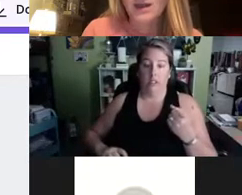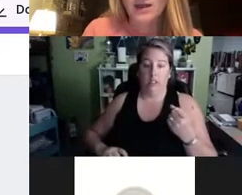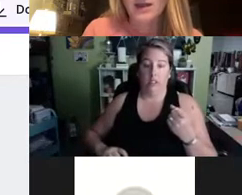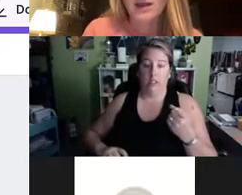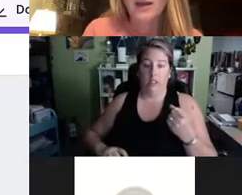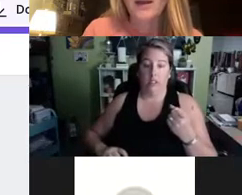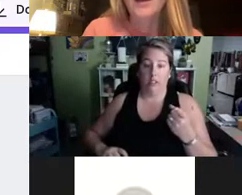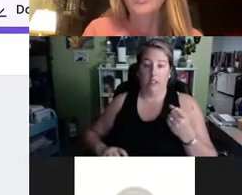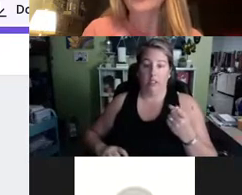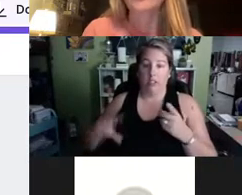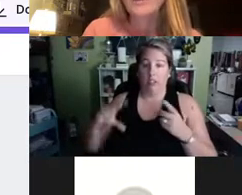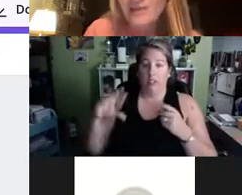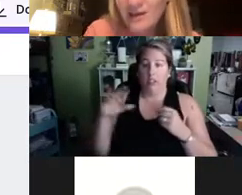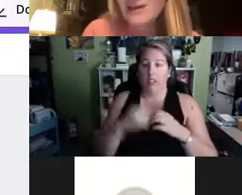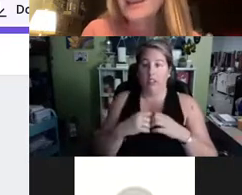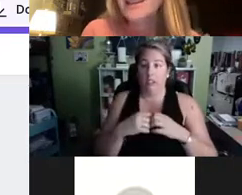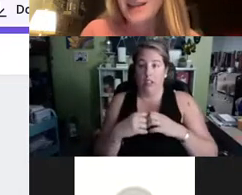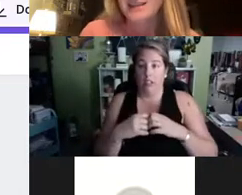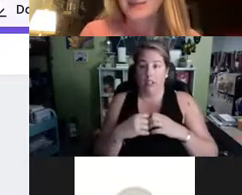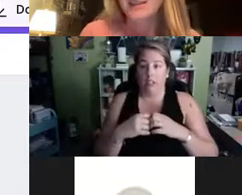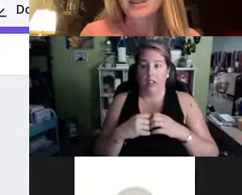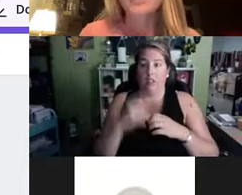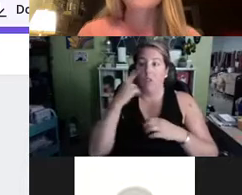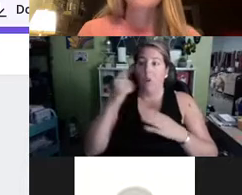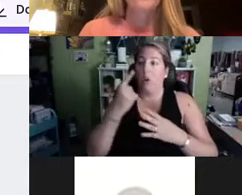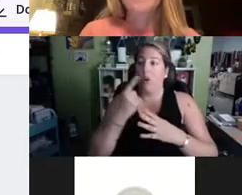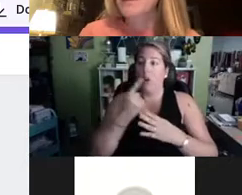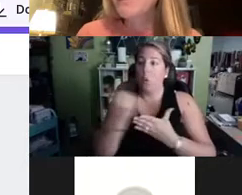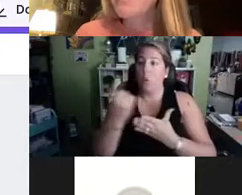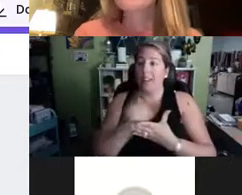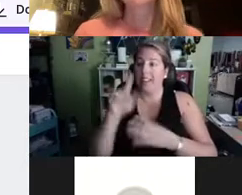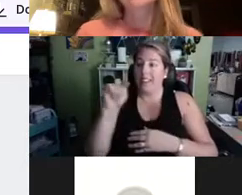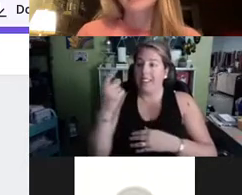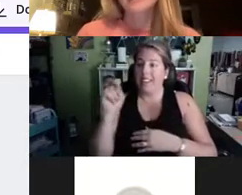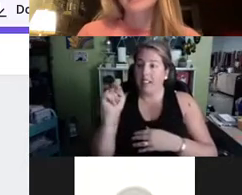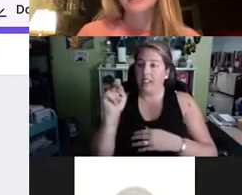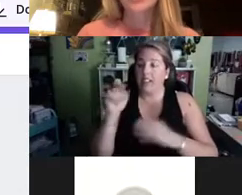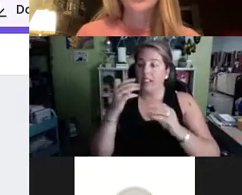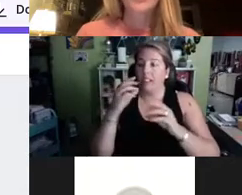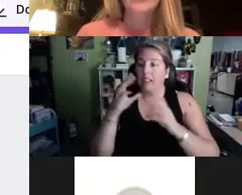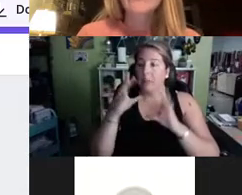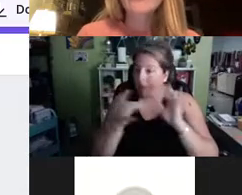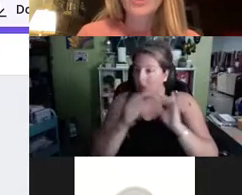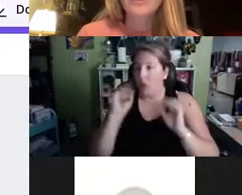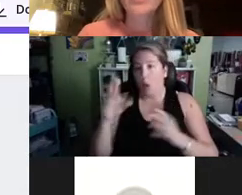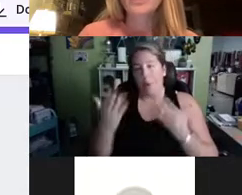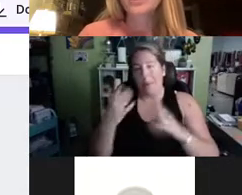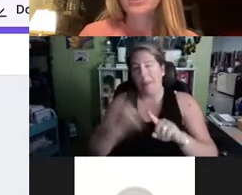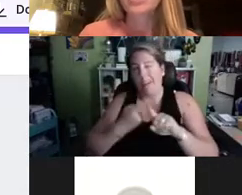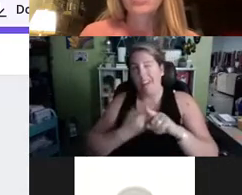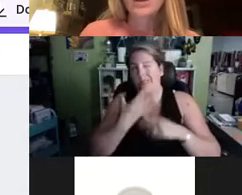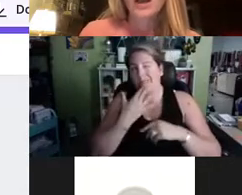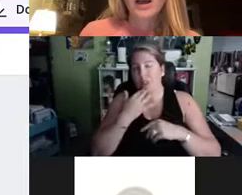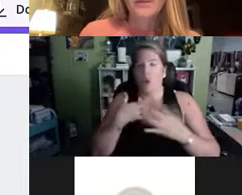in a weekly text message, or maybe monthly text message, whatever I wanted